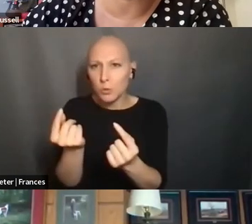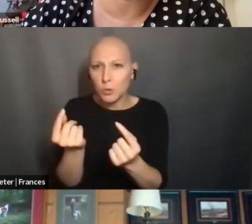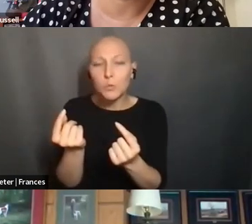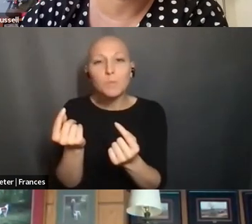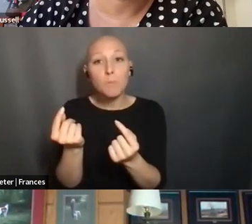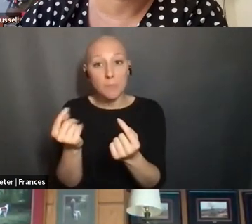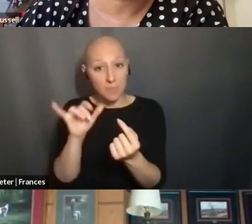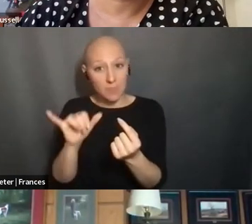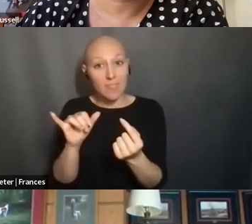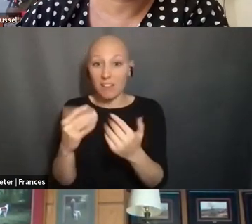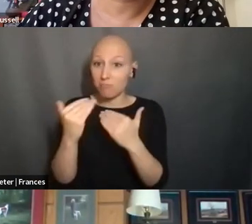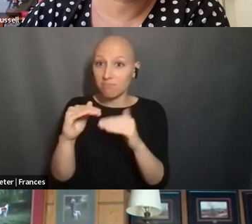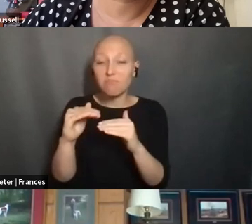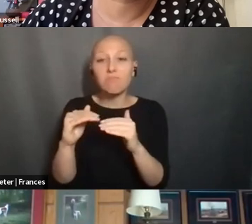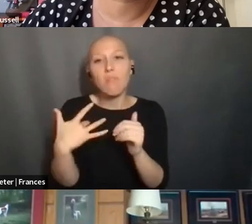common?